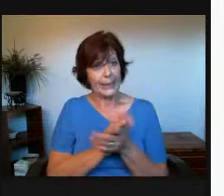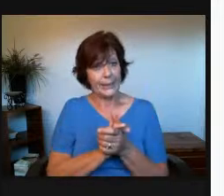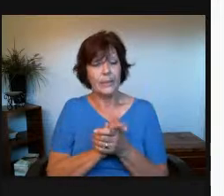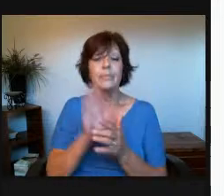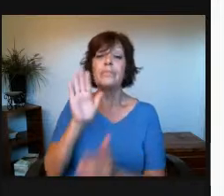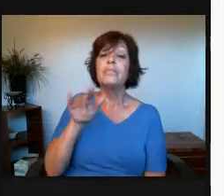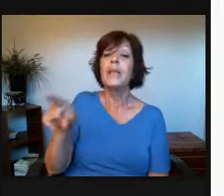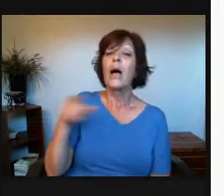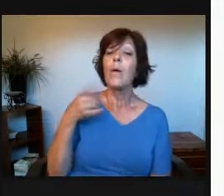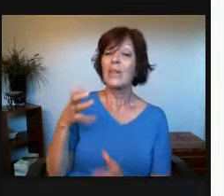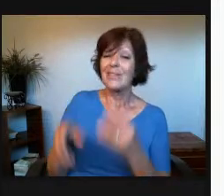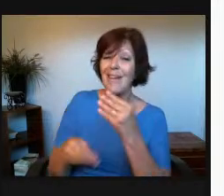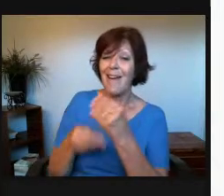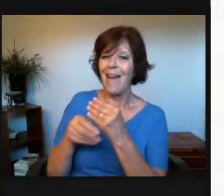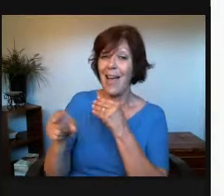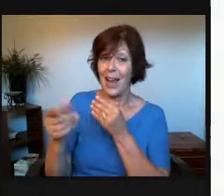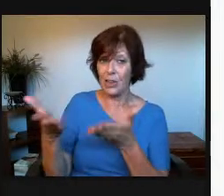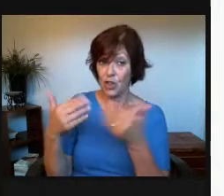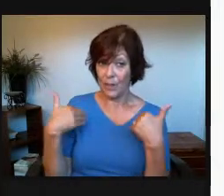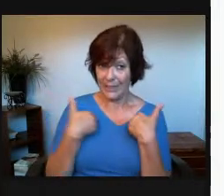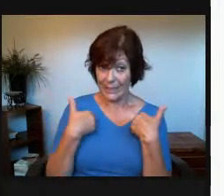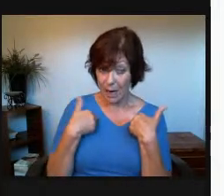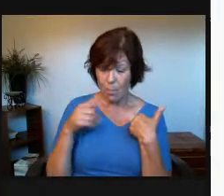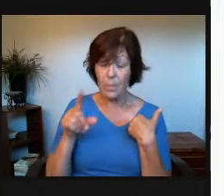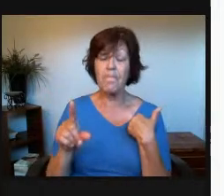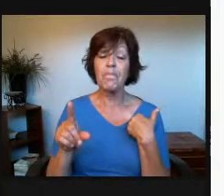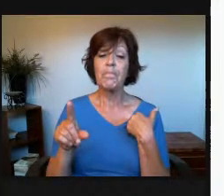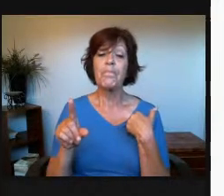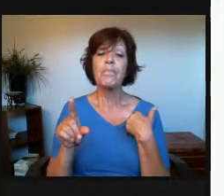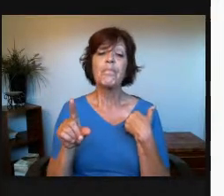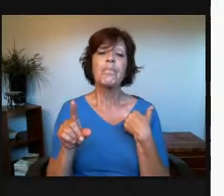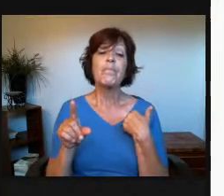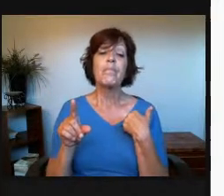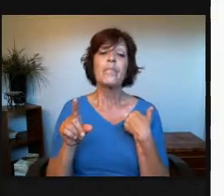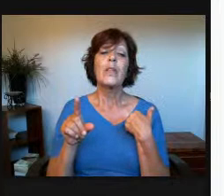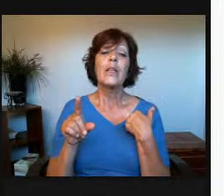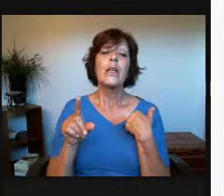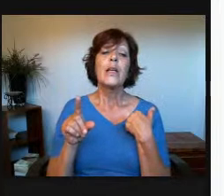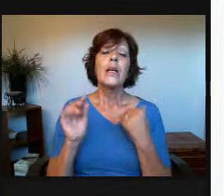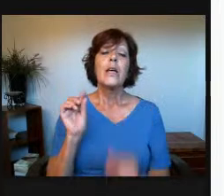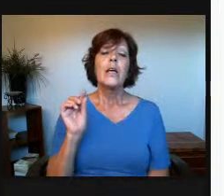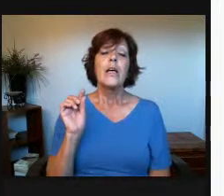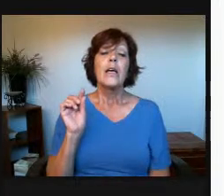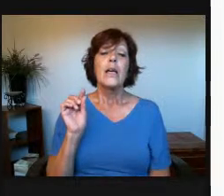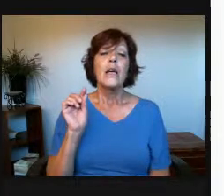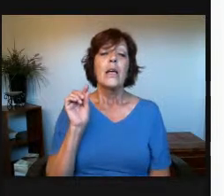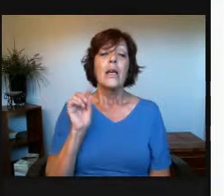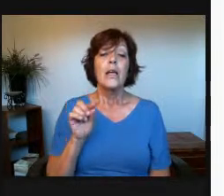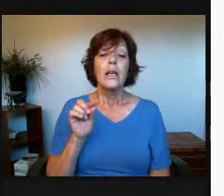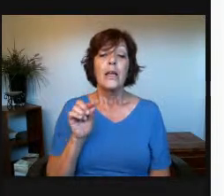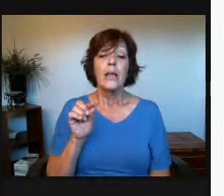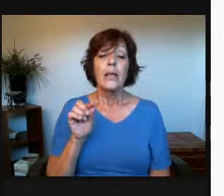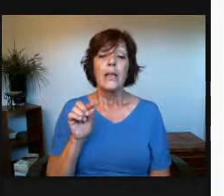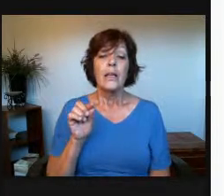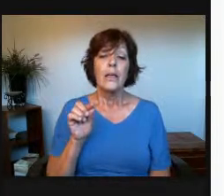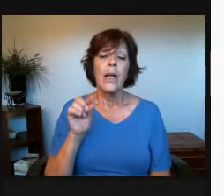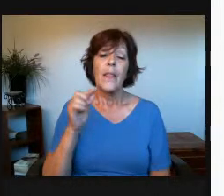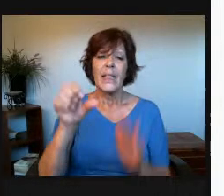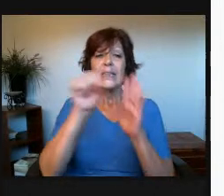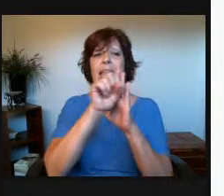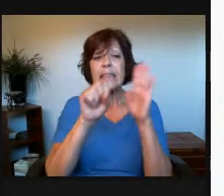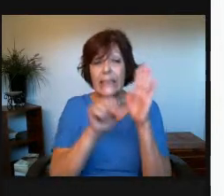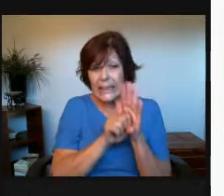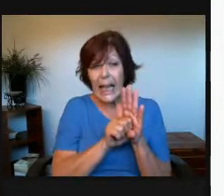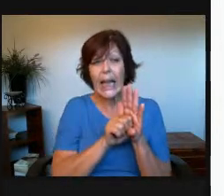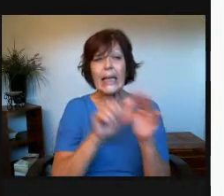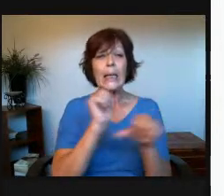wanted to touch upon the service animal piece too. Again, the county employees or the state employees or